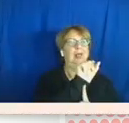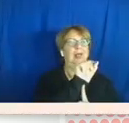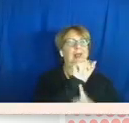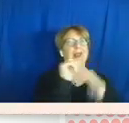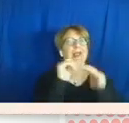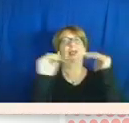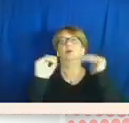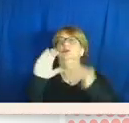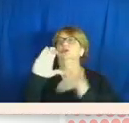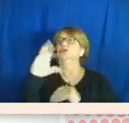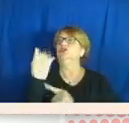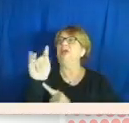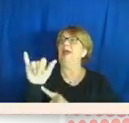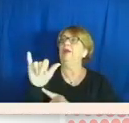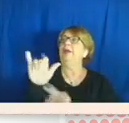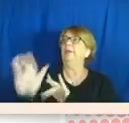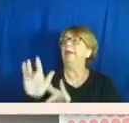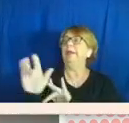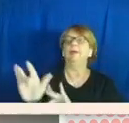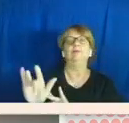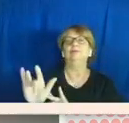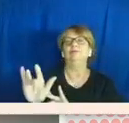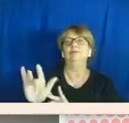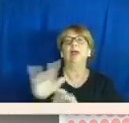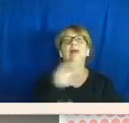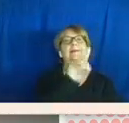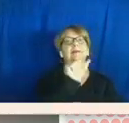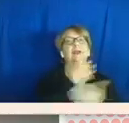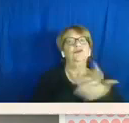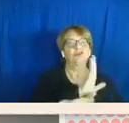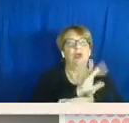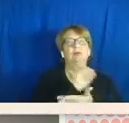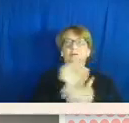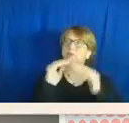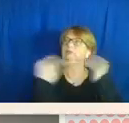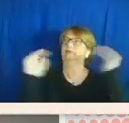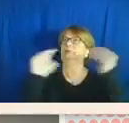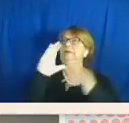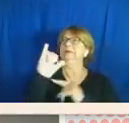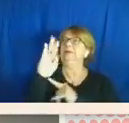pity. Disability rights are civil rights. Next slide.